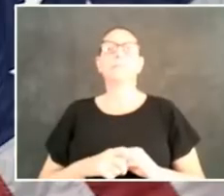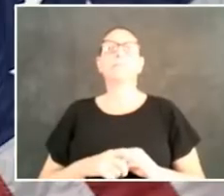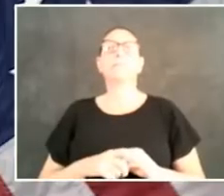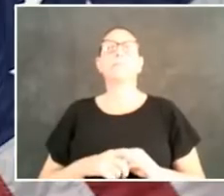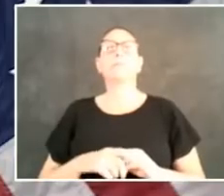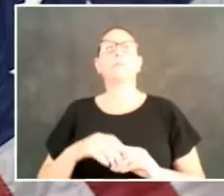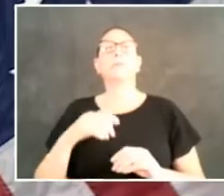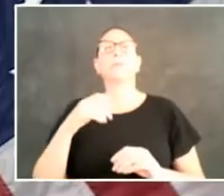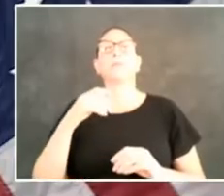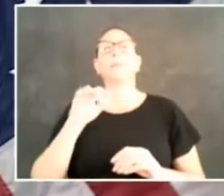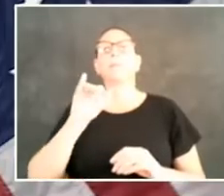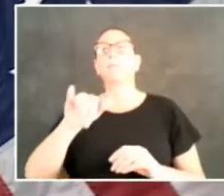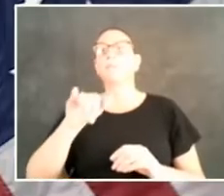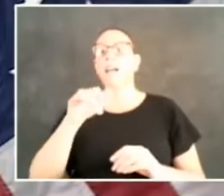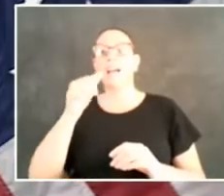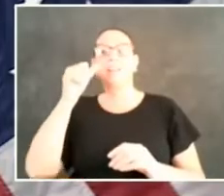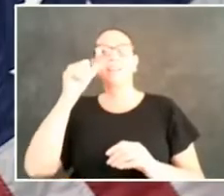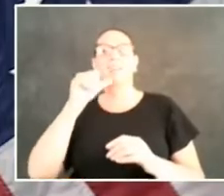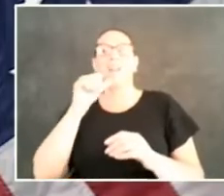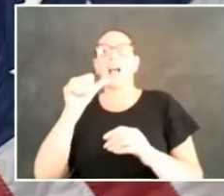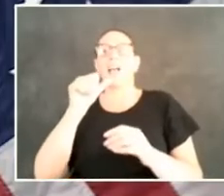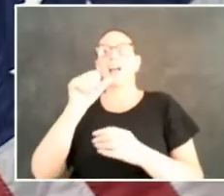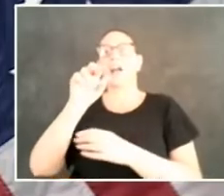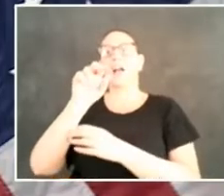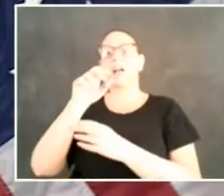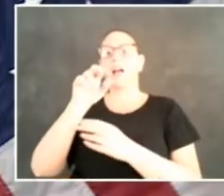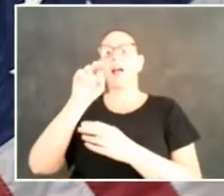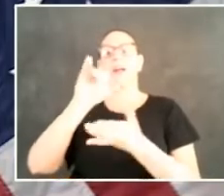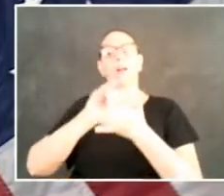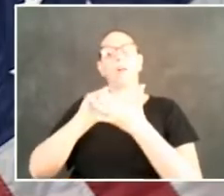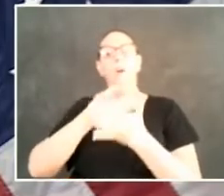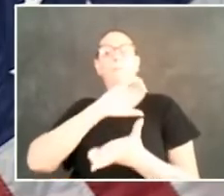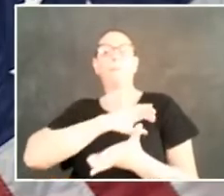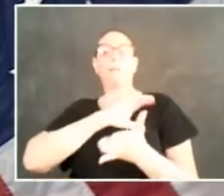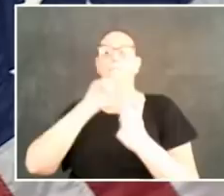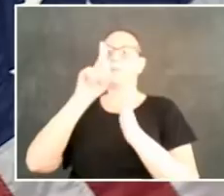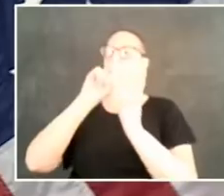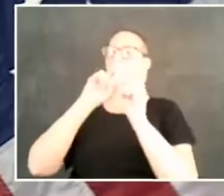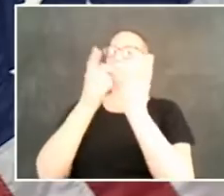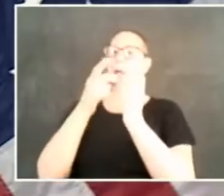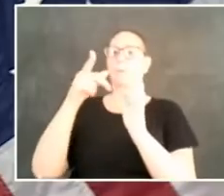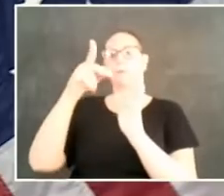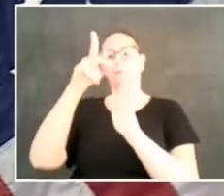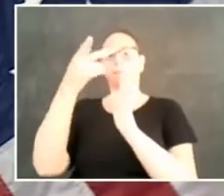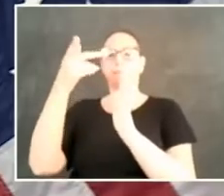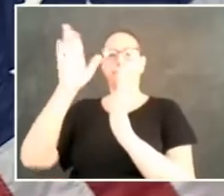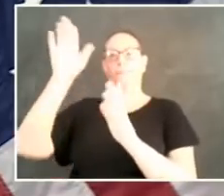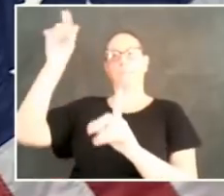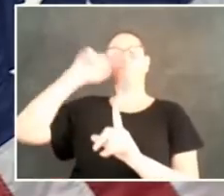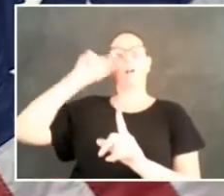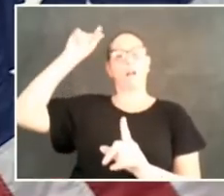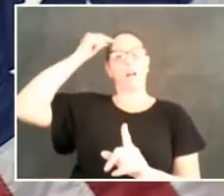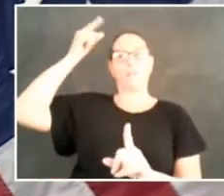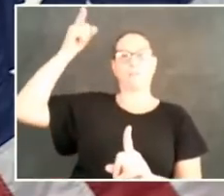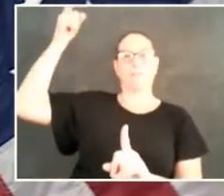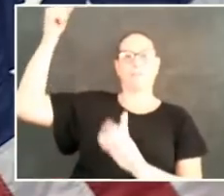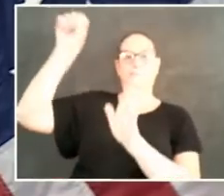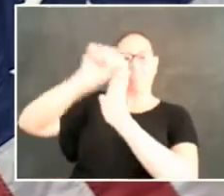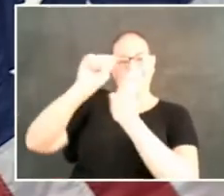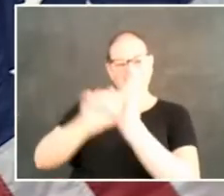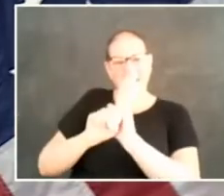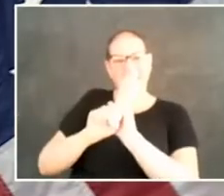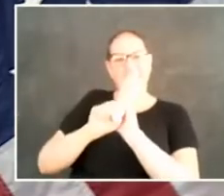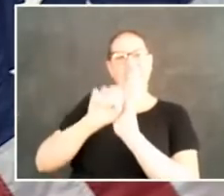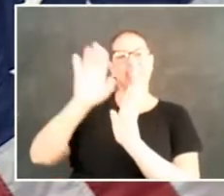law. It's law passed down through executive orders that there ought to be no gatherings. And it doesn't specify what the gatherings